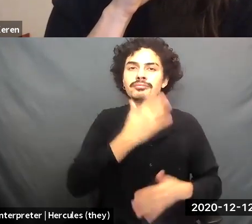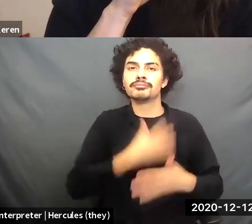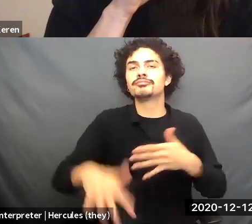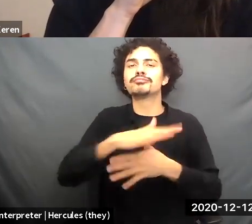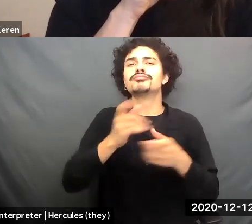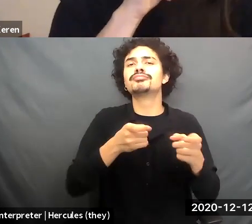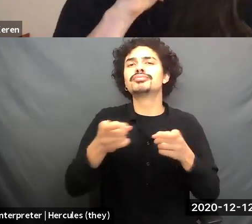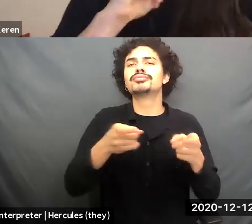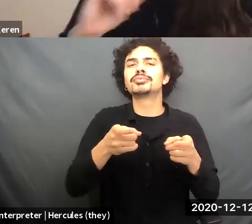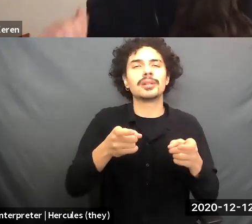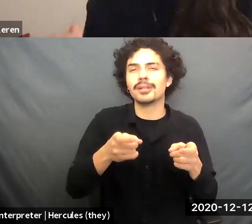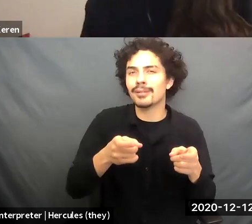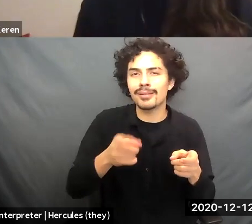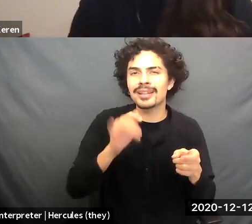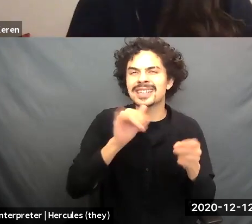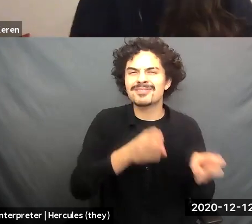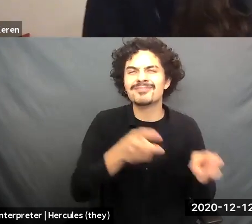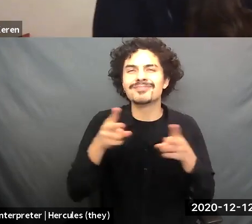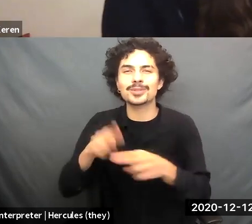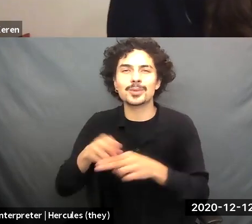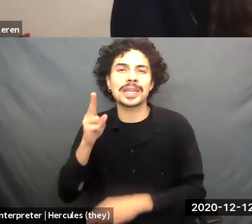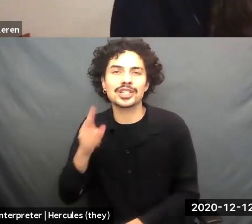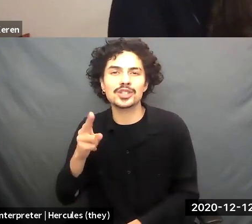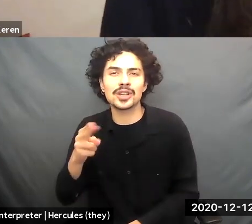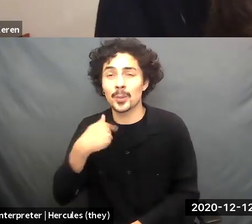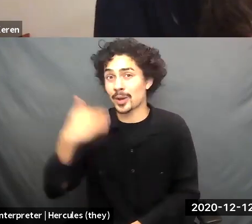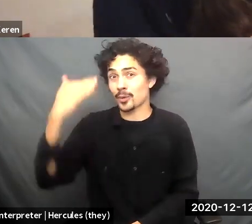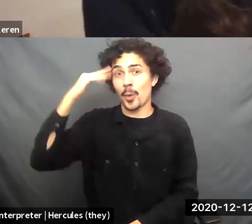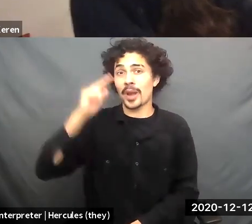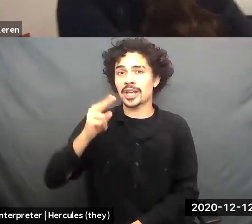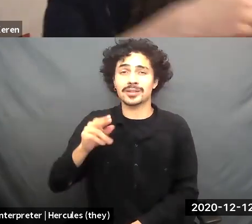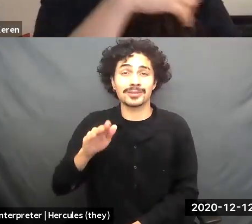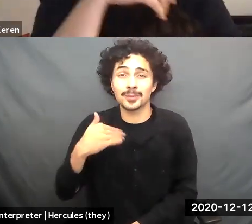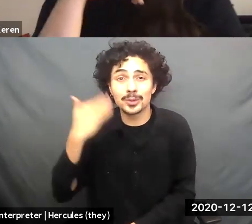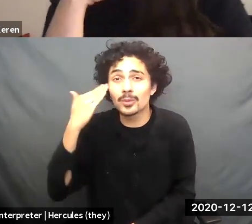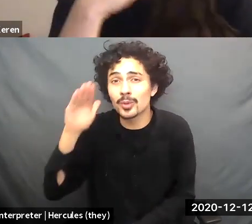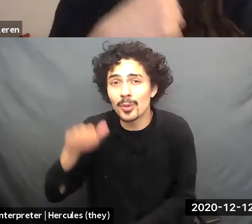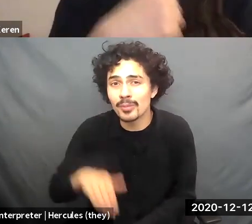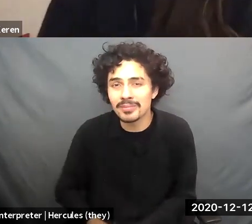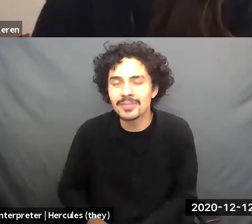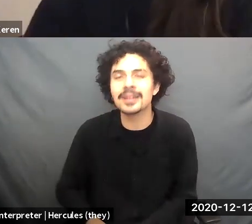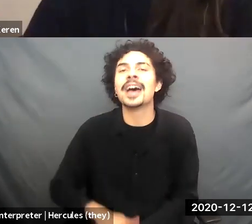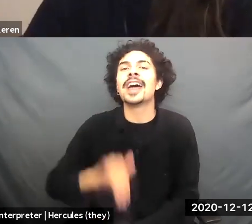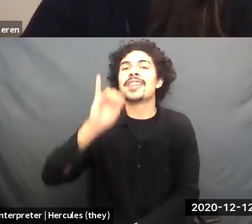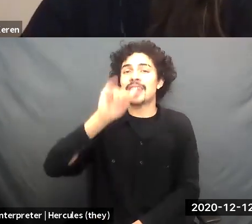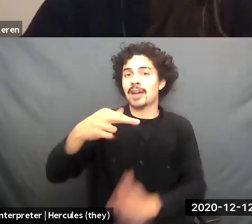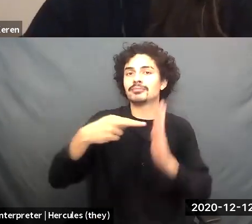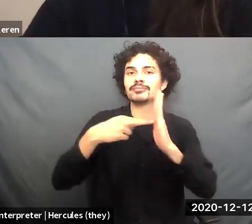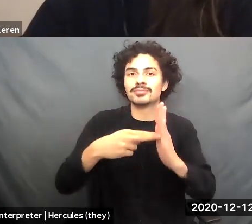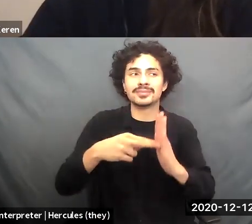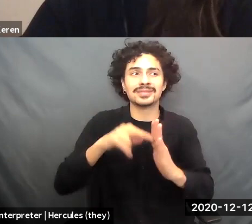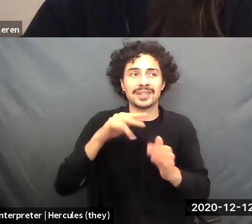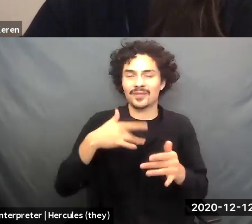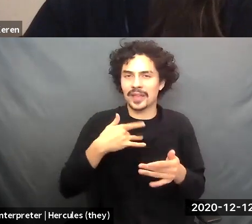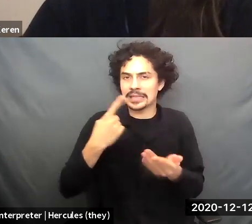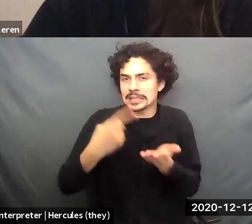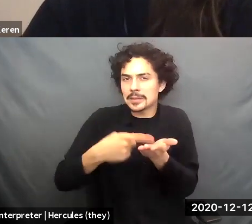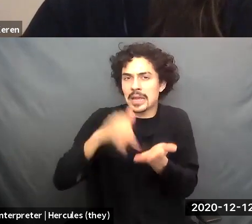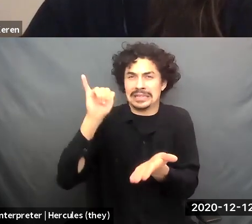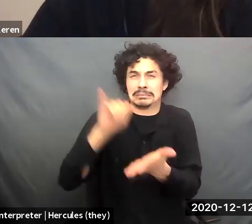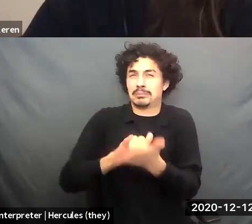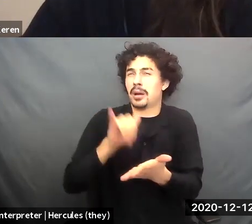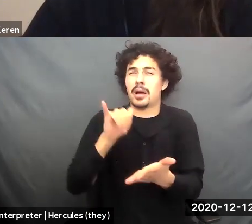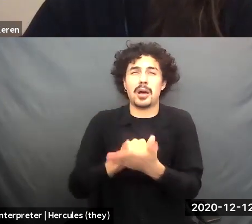and recognize that true representation in and of itself is a kind of impossibility. And it's not